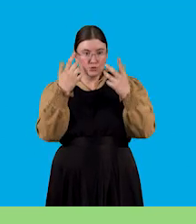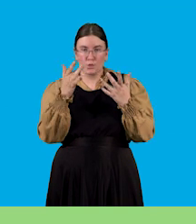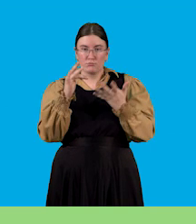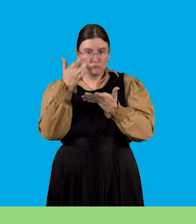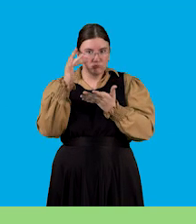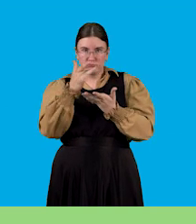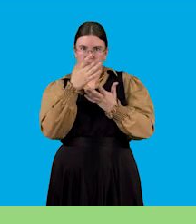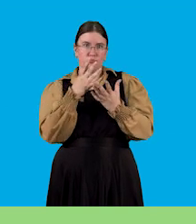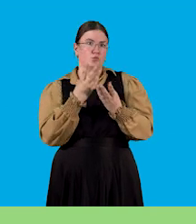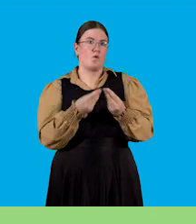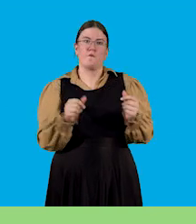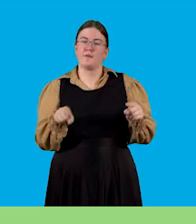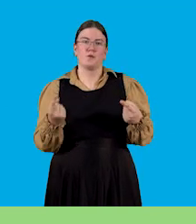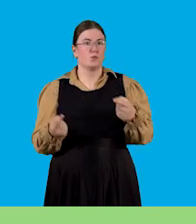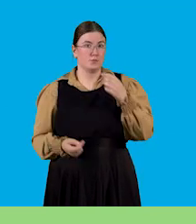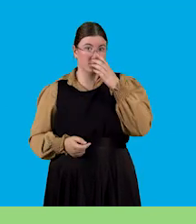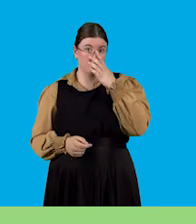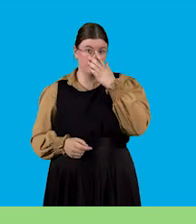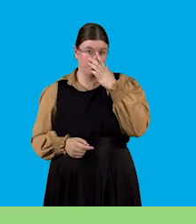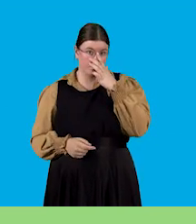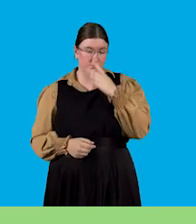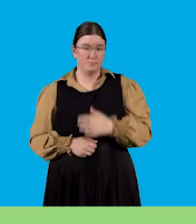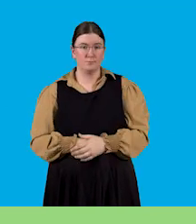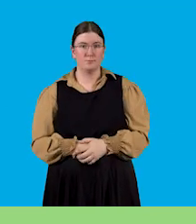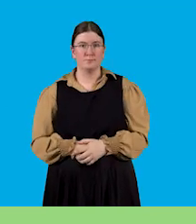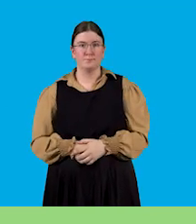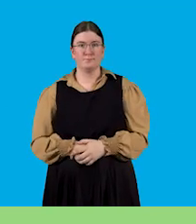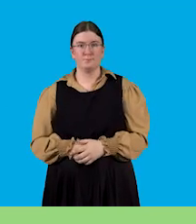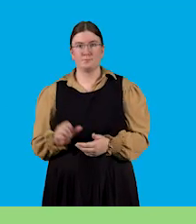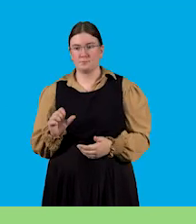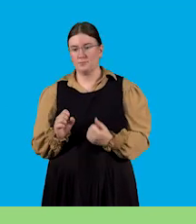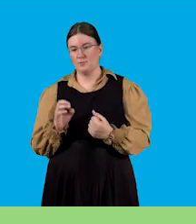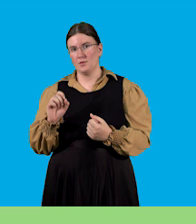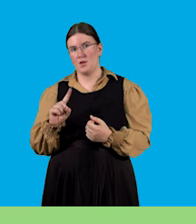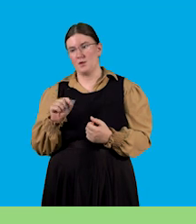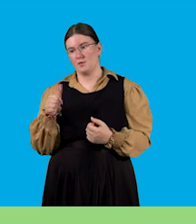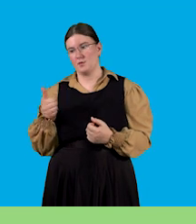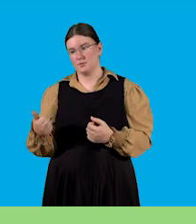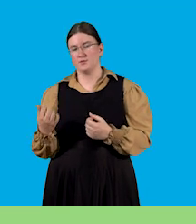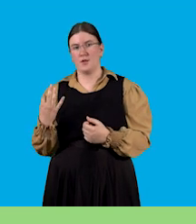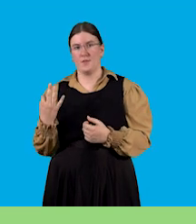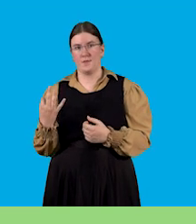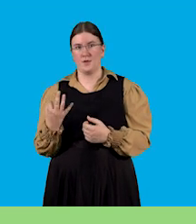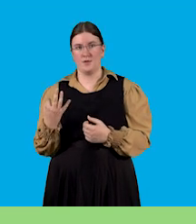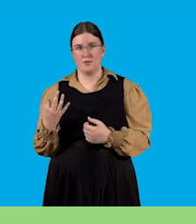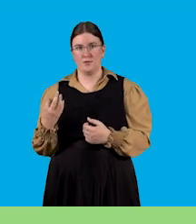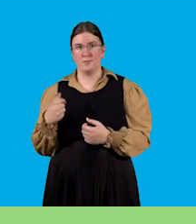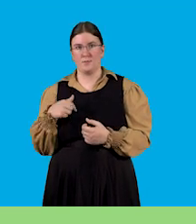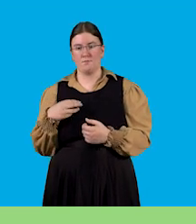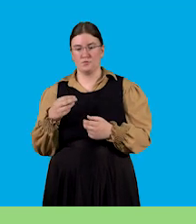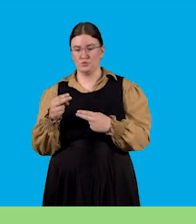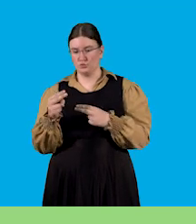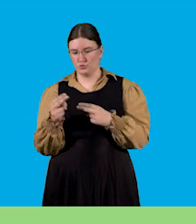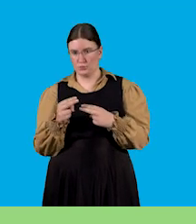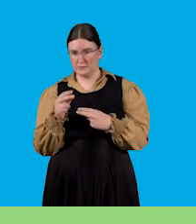with glasses or contact lenses. And then thirdly, we have